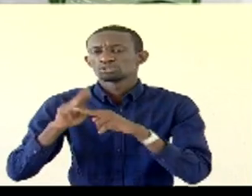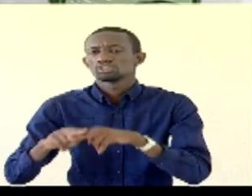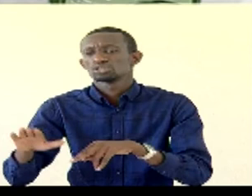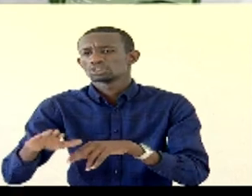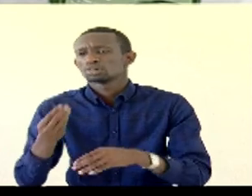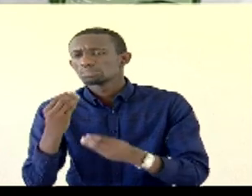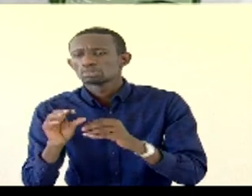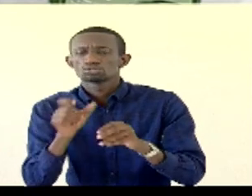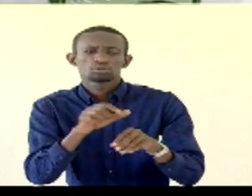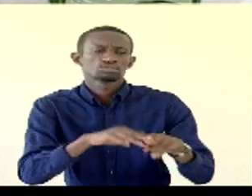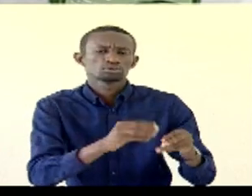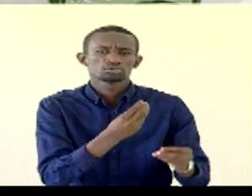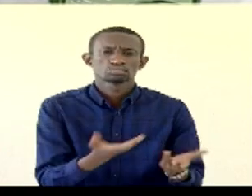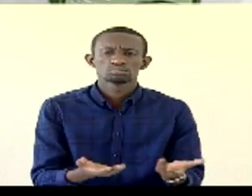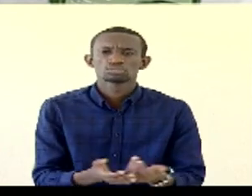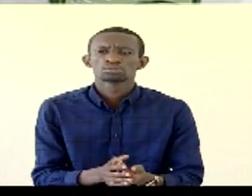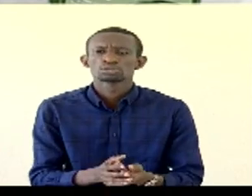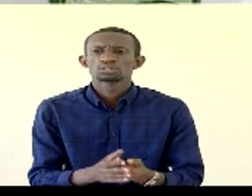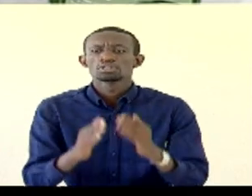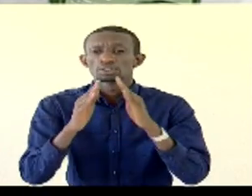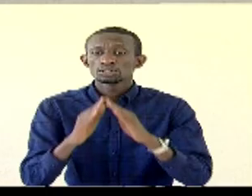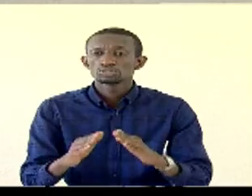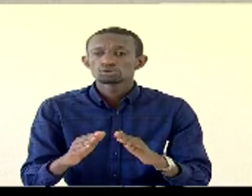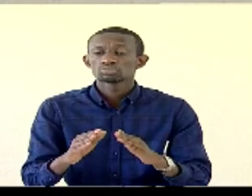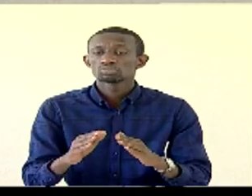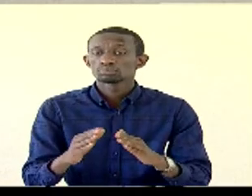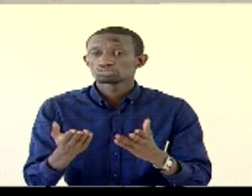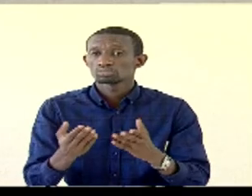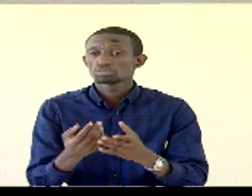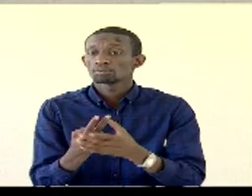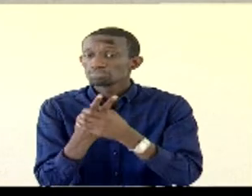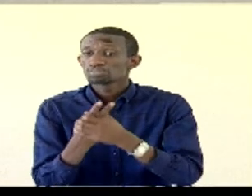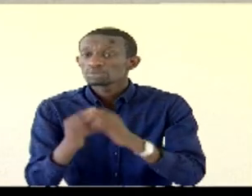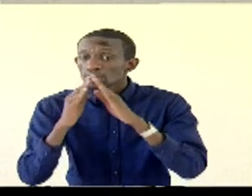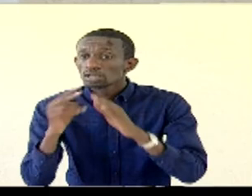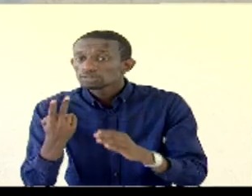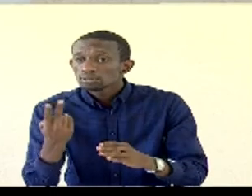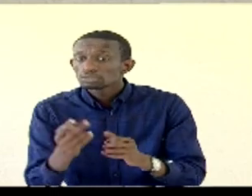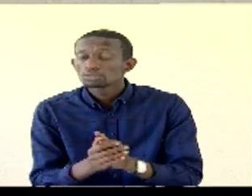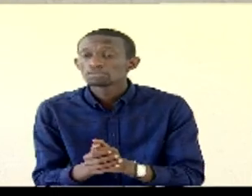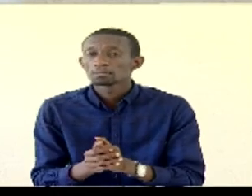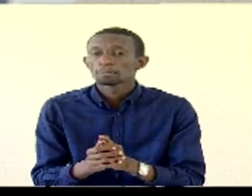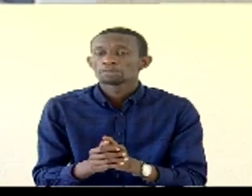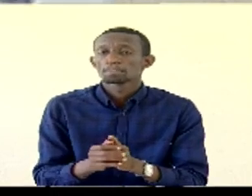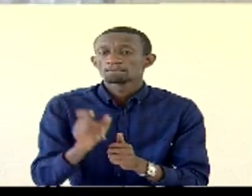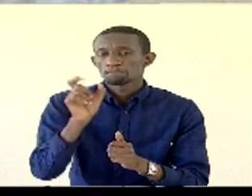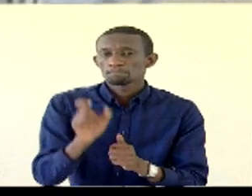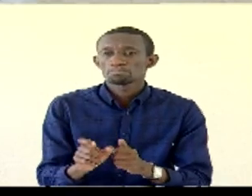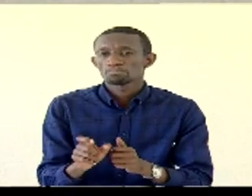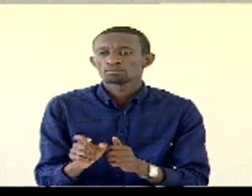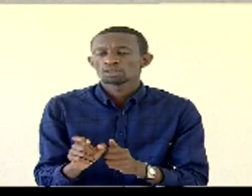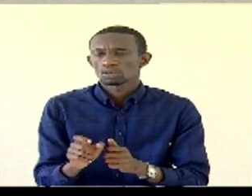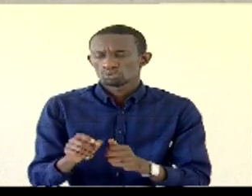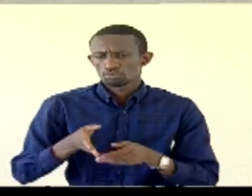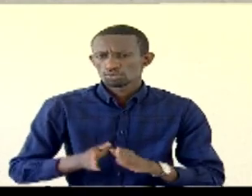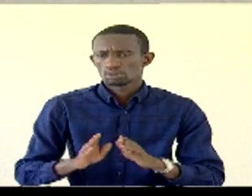one is going to be mine. So the house stays one. You know the two-in-one houses? There we go. And others say, take off with your things and move